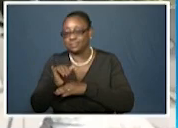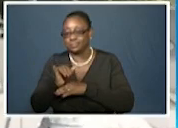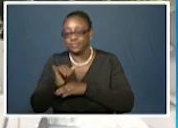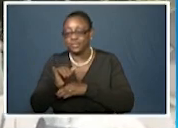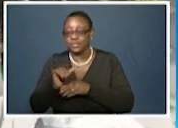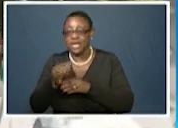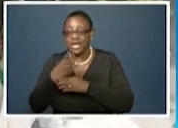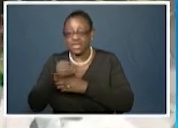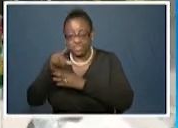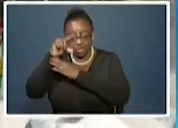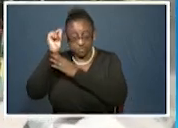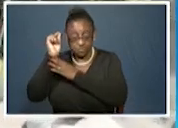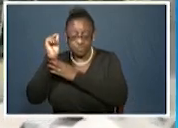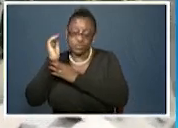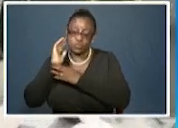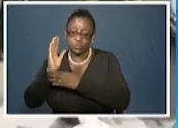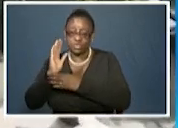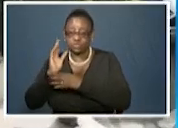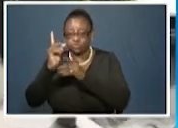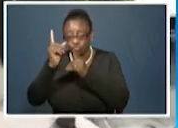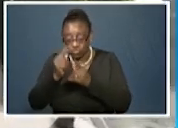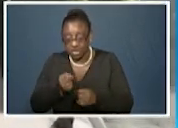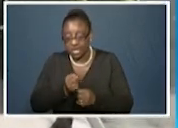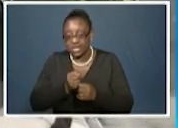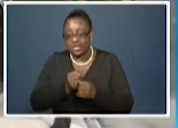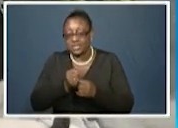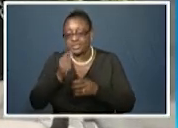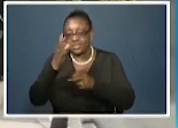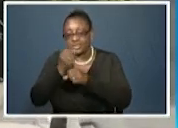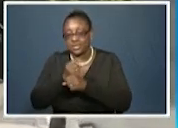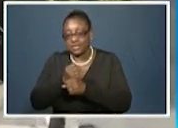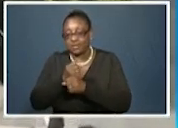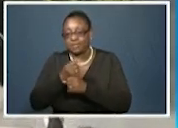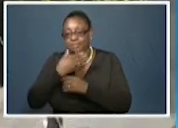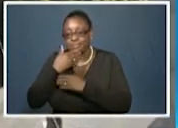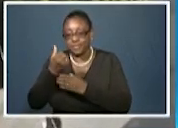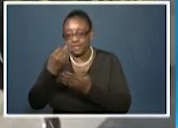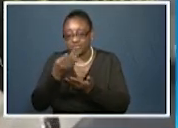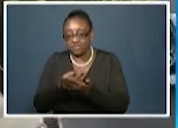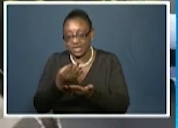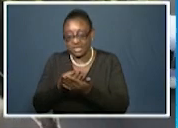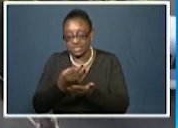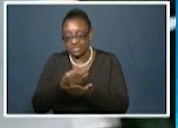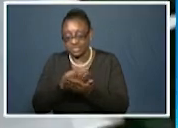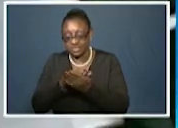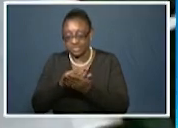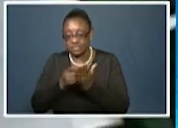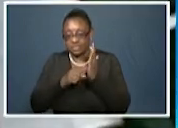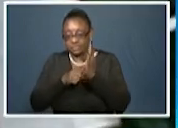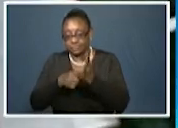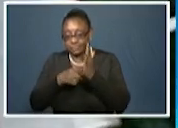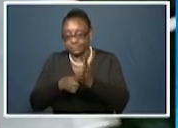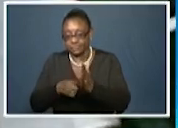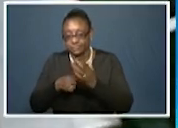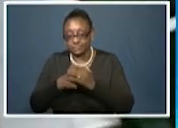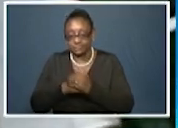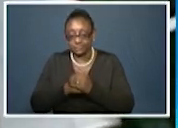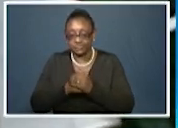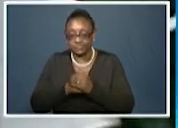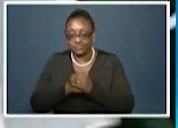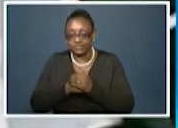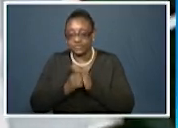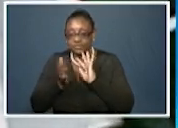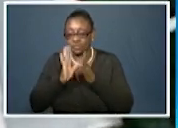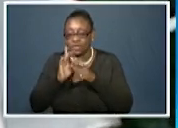government is committed to putting the country back on financial footing. Our determination to dig the economy out from the economic